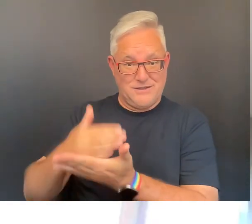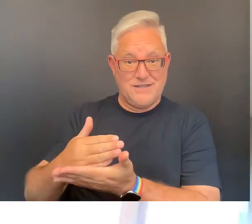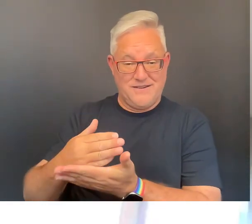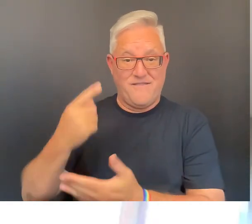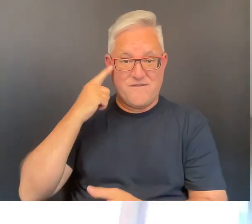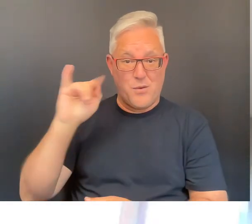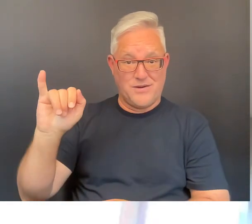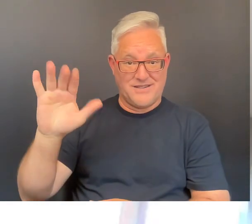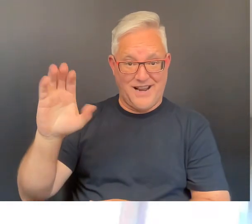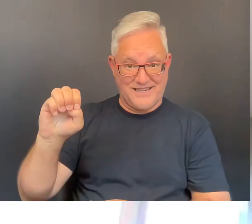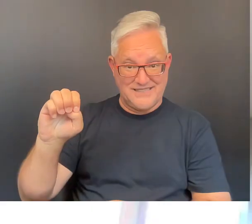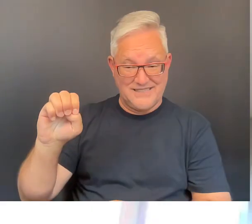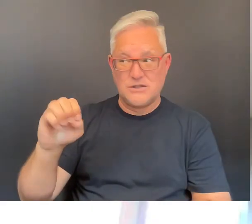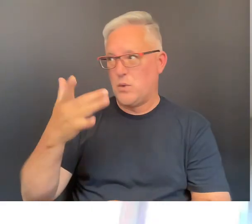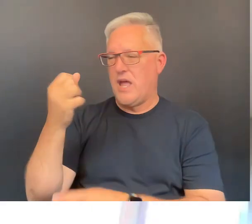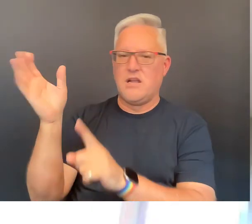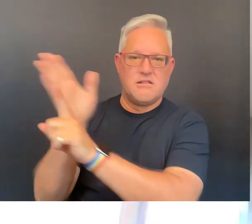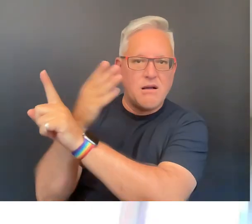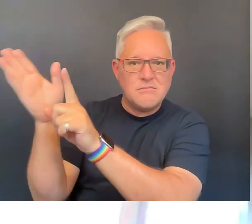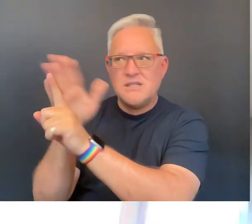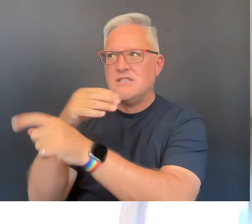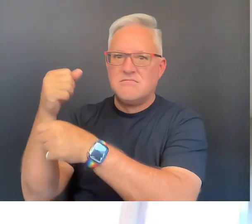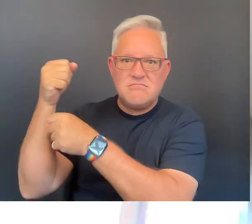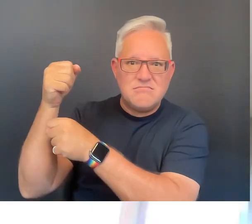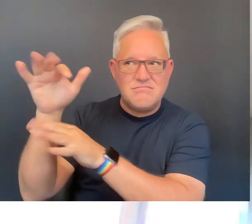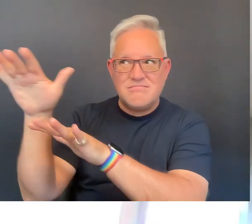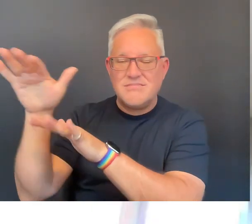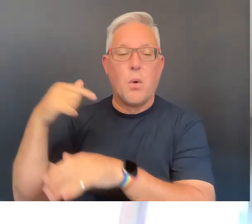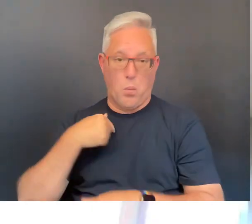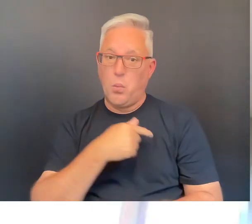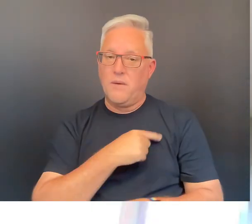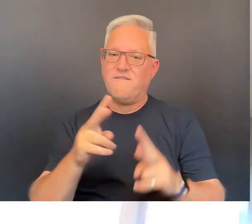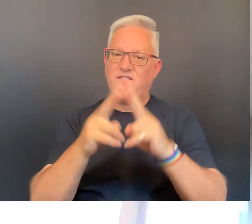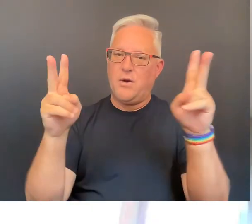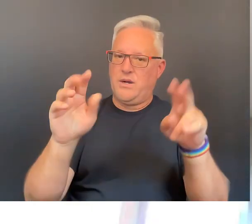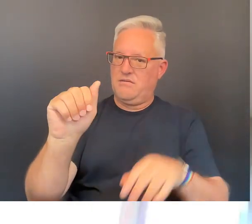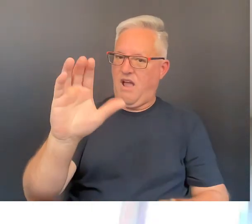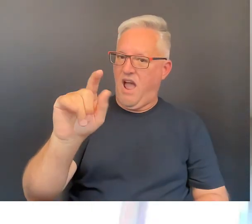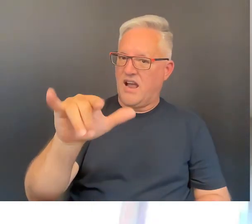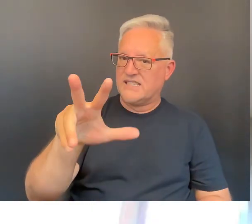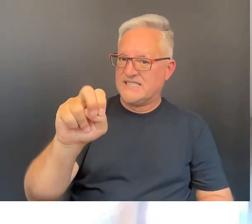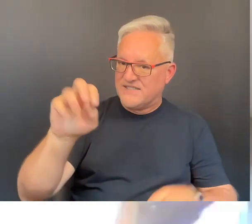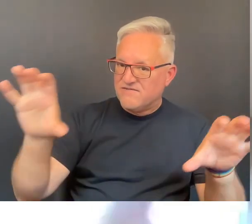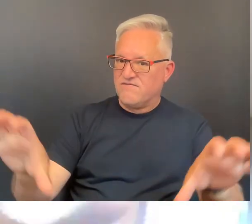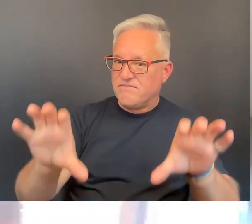Congress. So we are very active. Well,